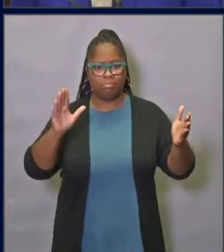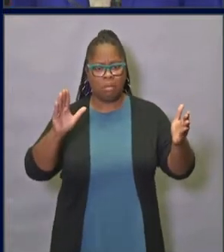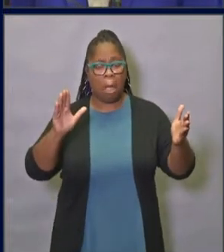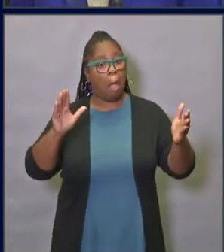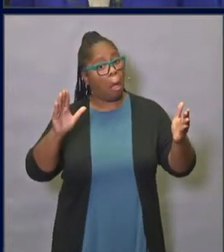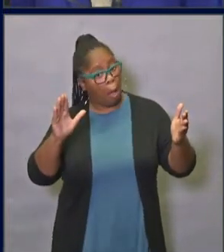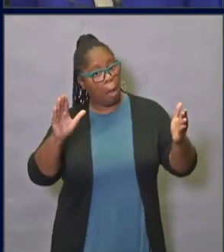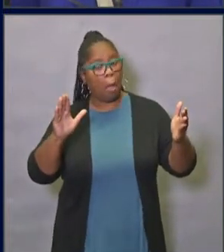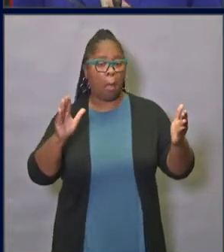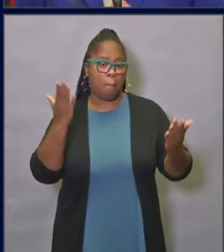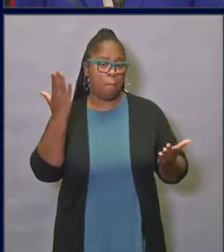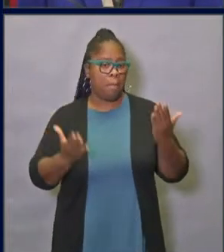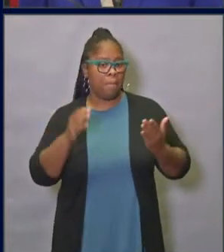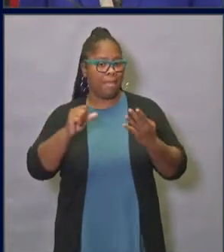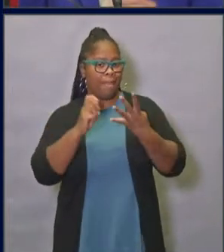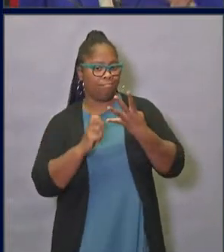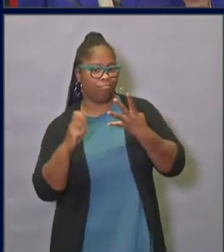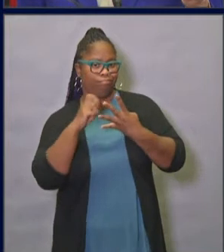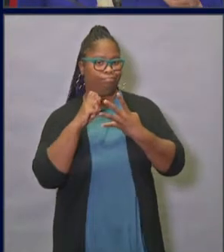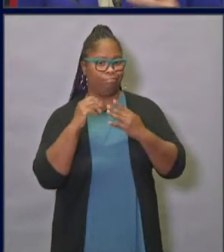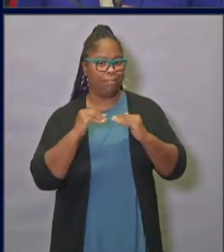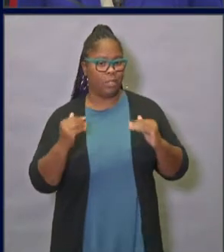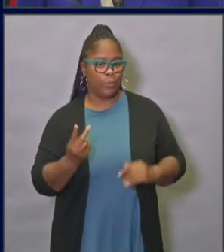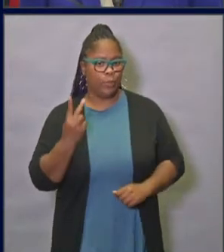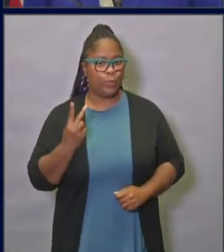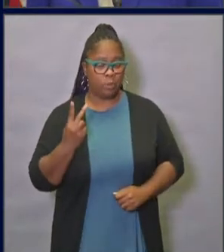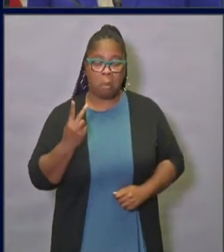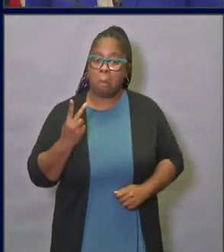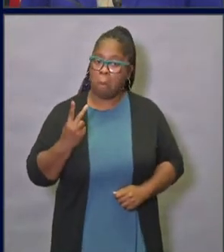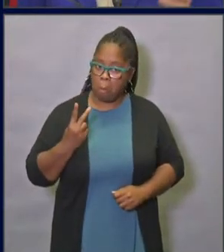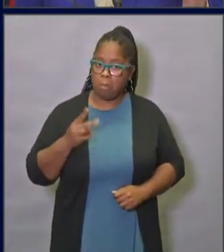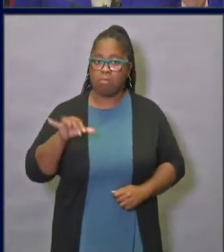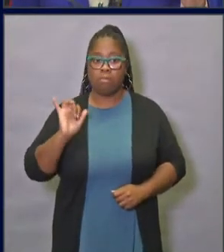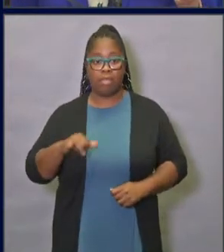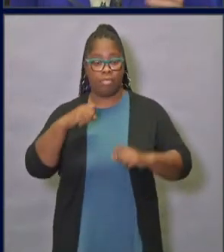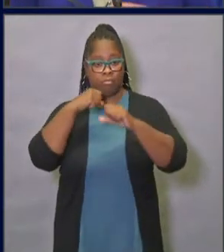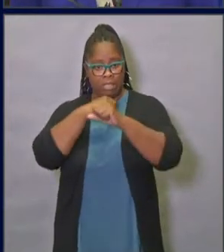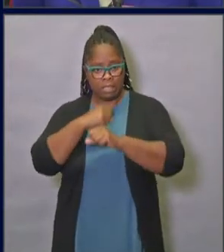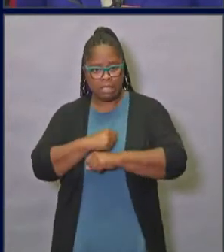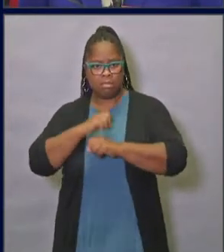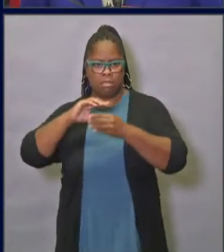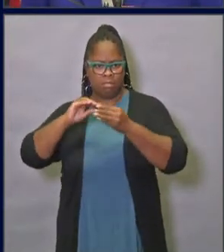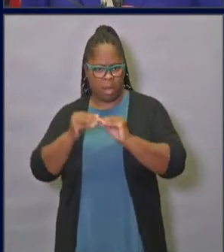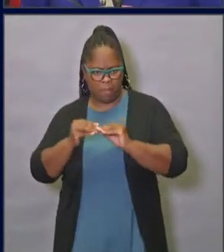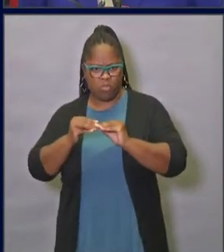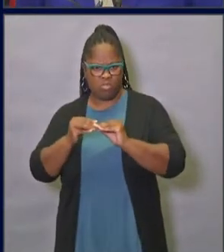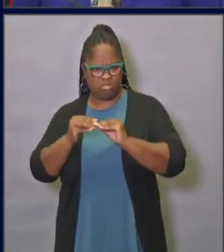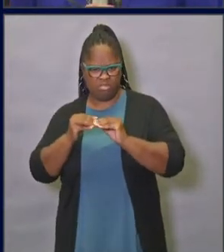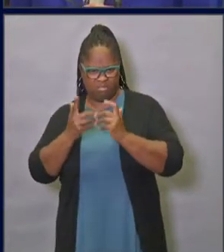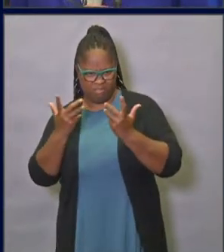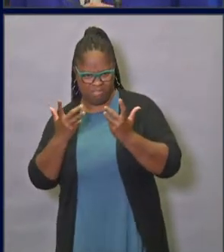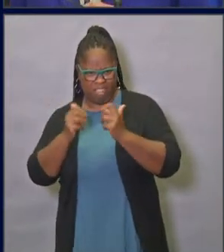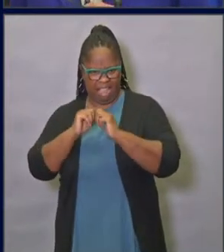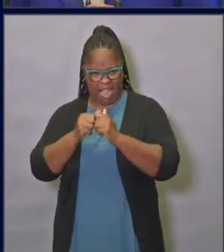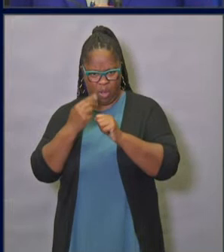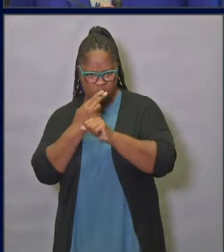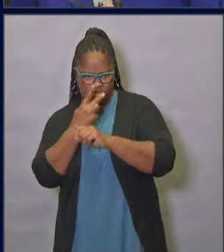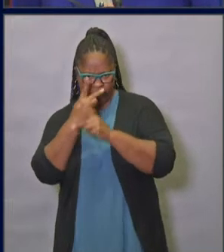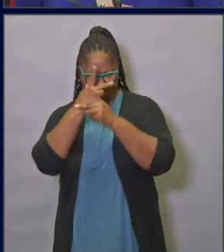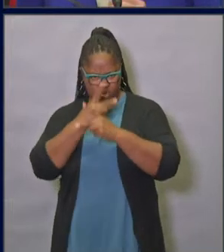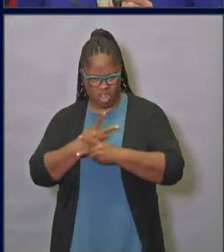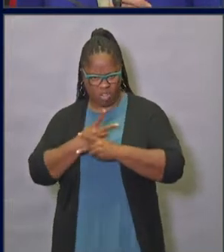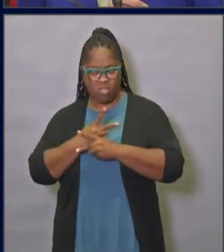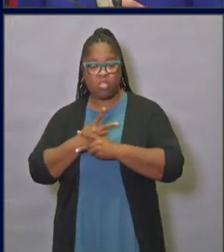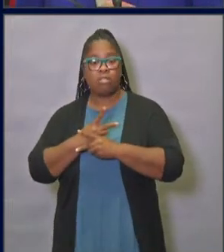to Tier 2. This data that's used to calculate the metric that you're seeing here,